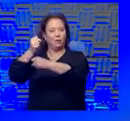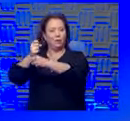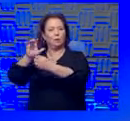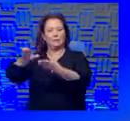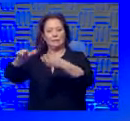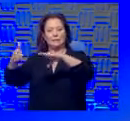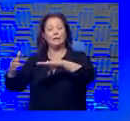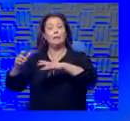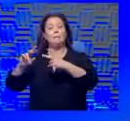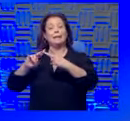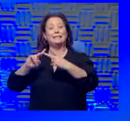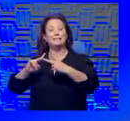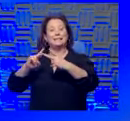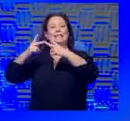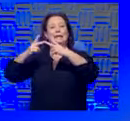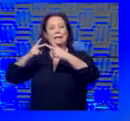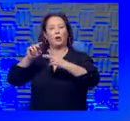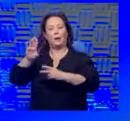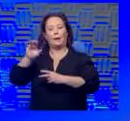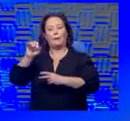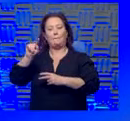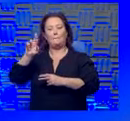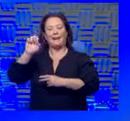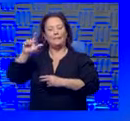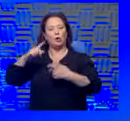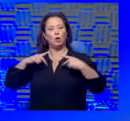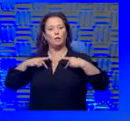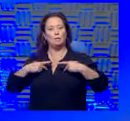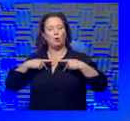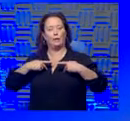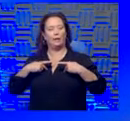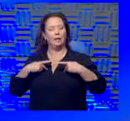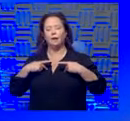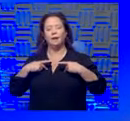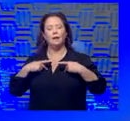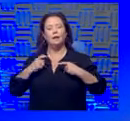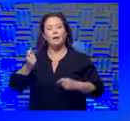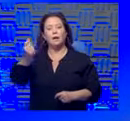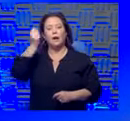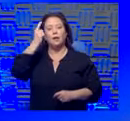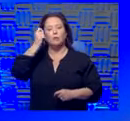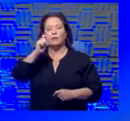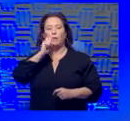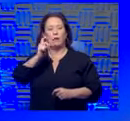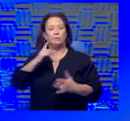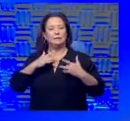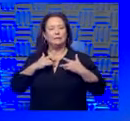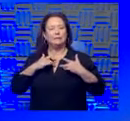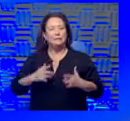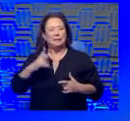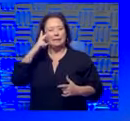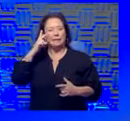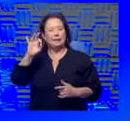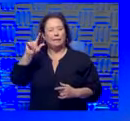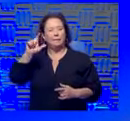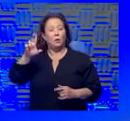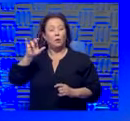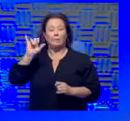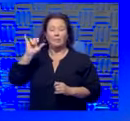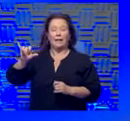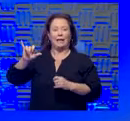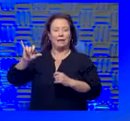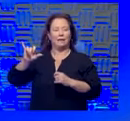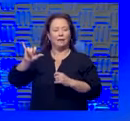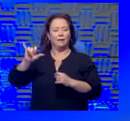of secondary bacterial pneumonias. We aren't really seeing that to the high propensity that we see with influenza. We don't really see